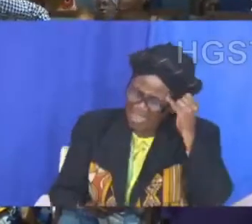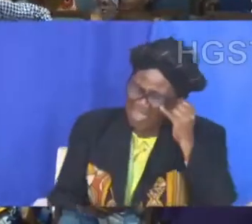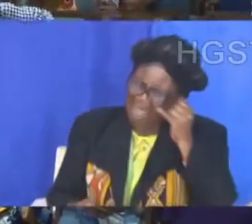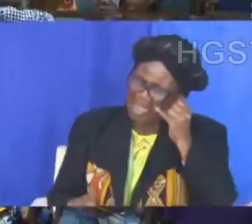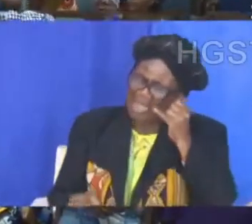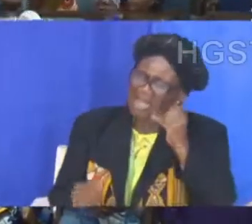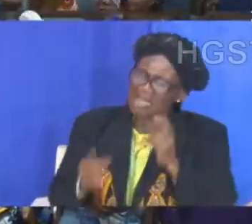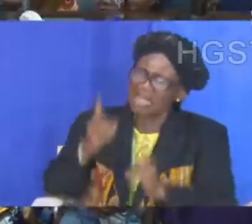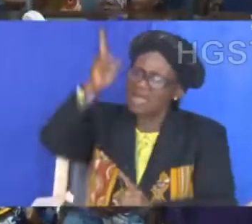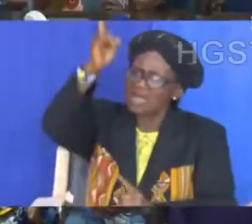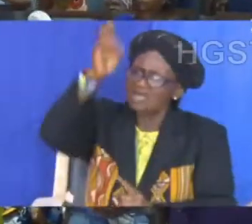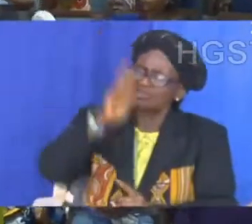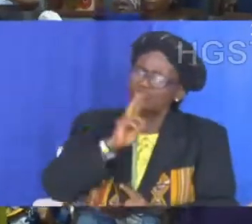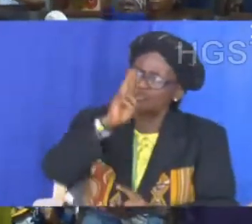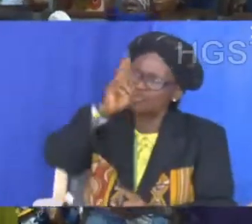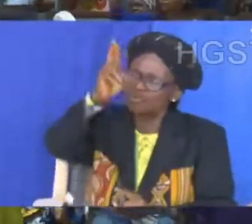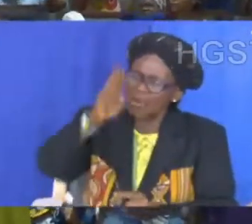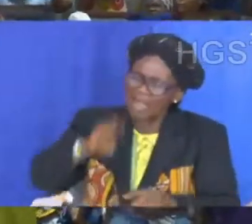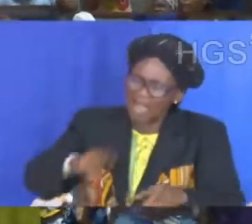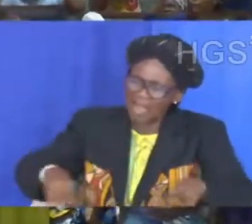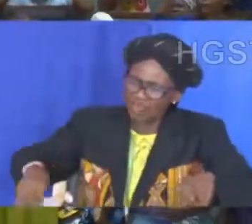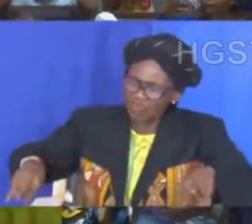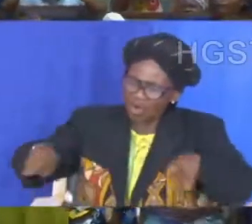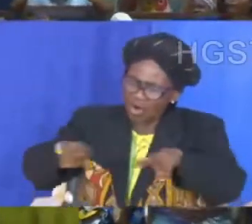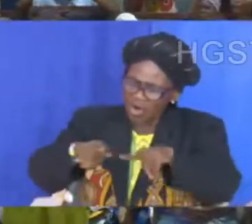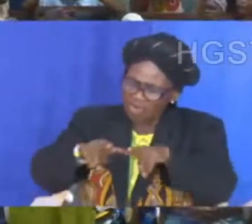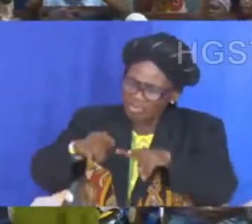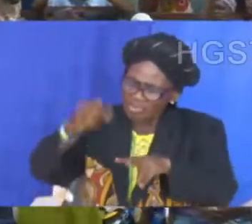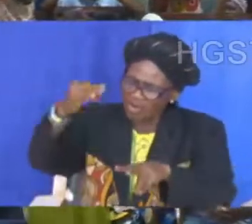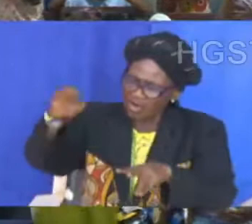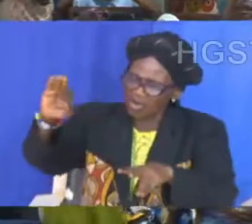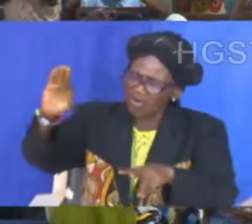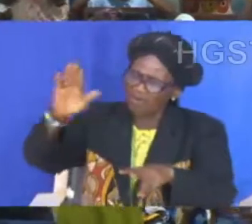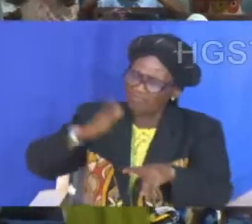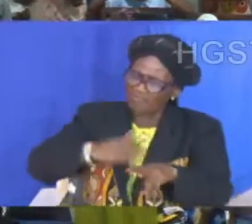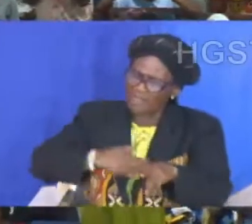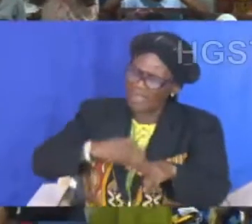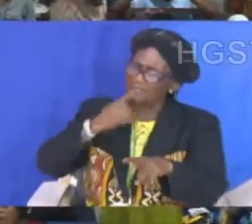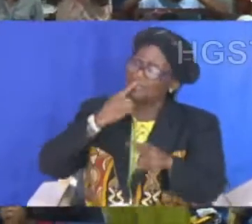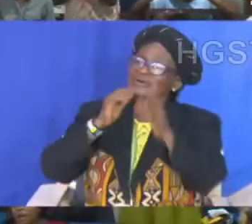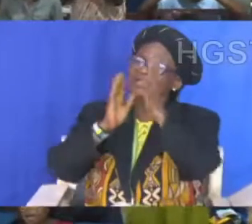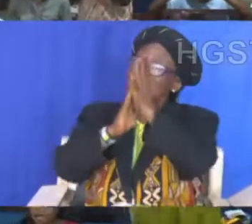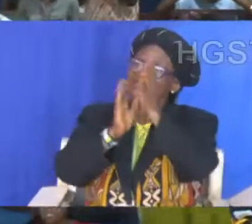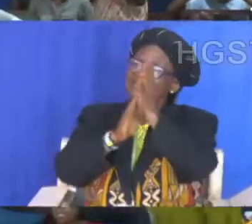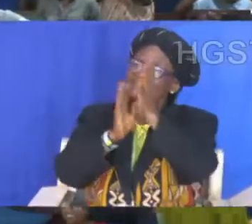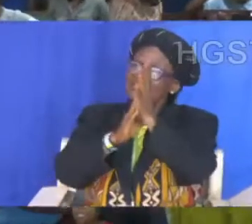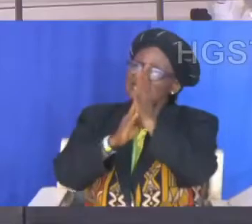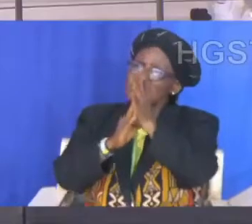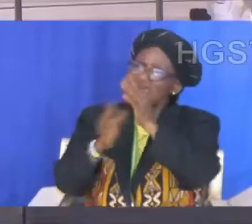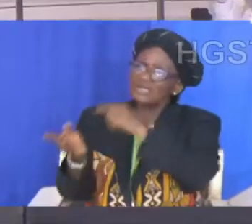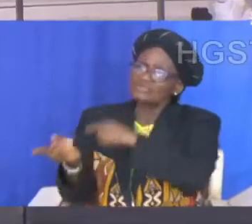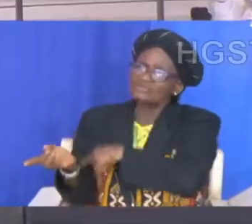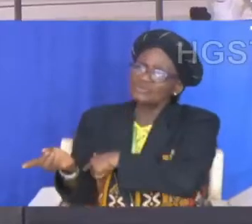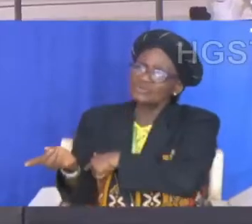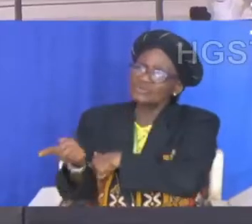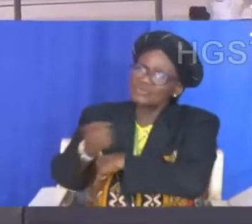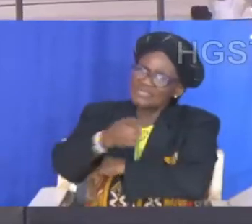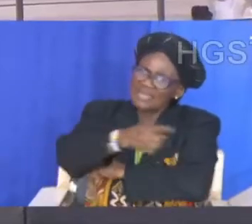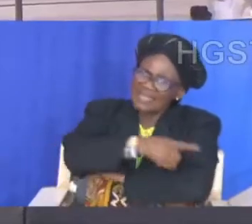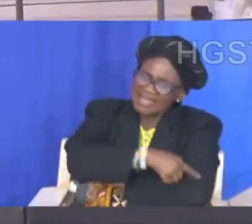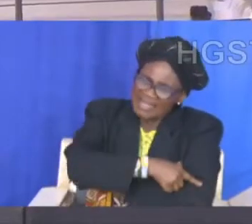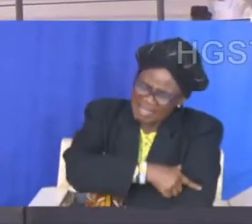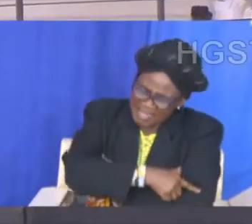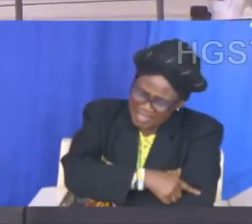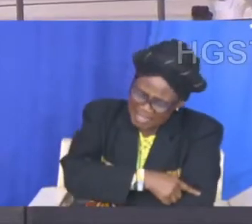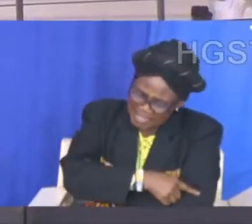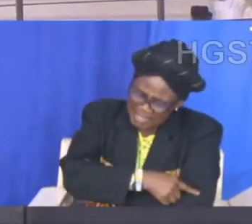Omega, you are worthy of my praises